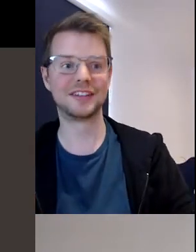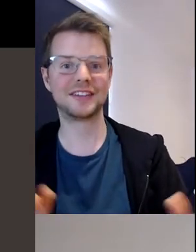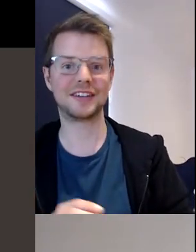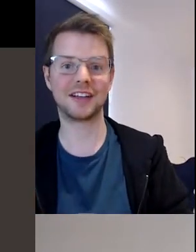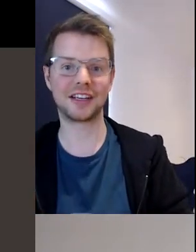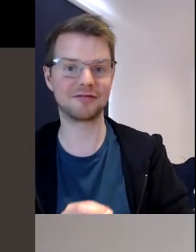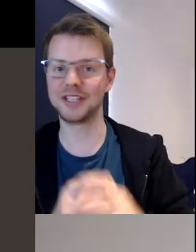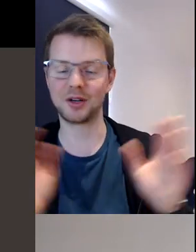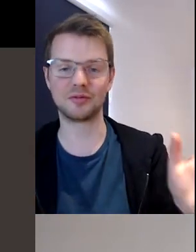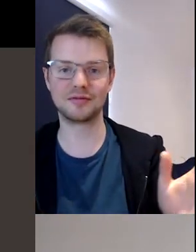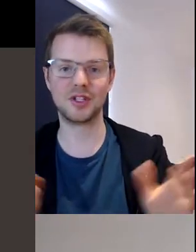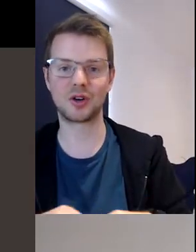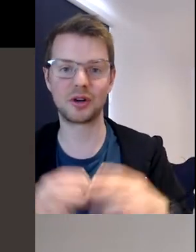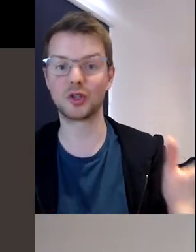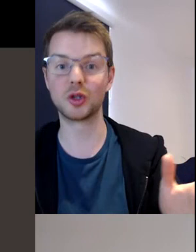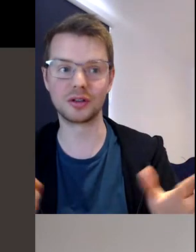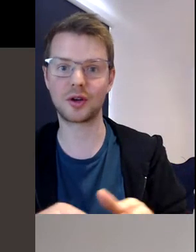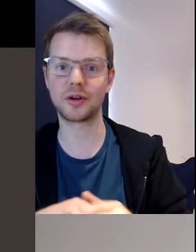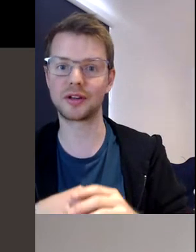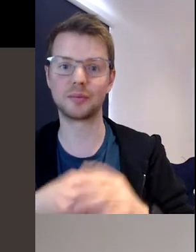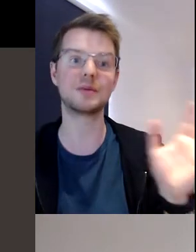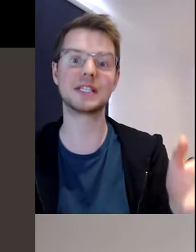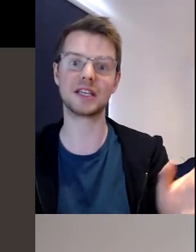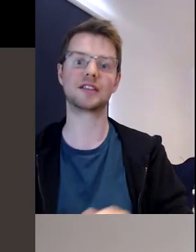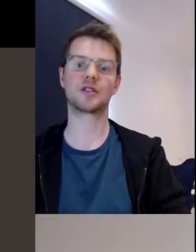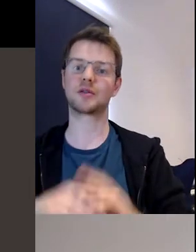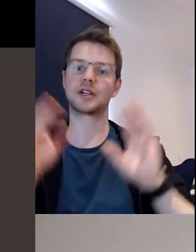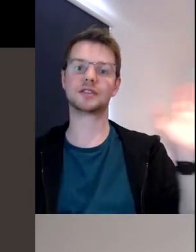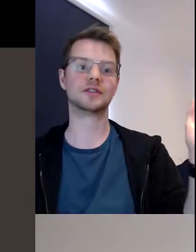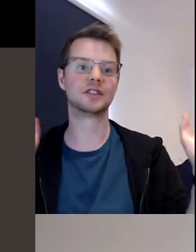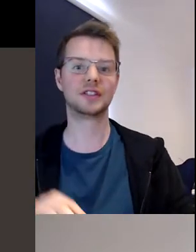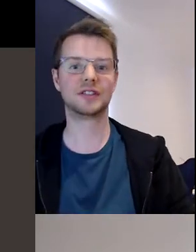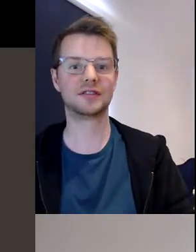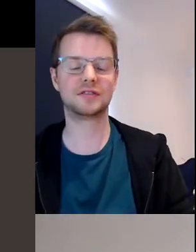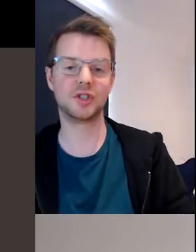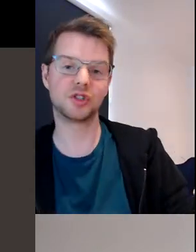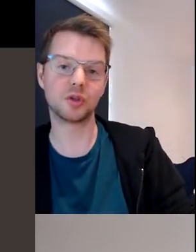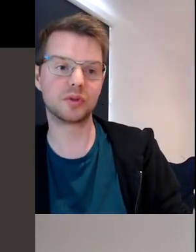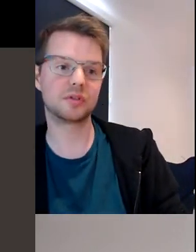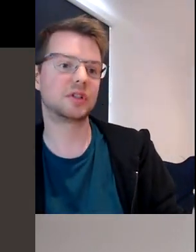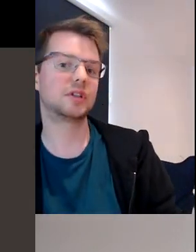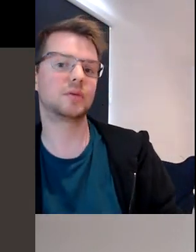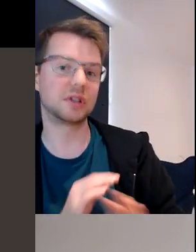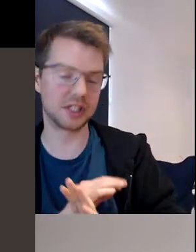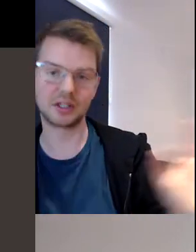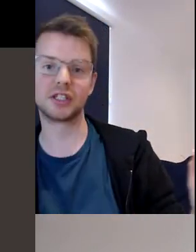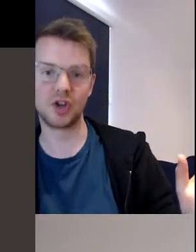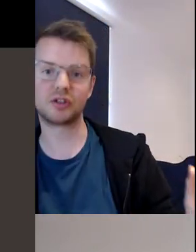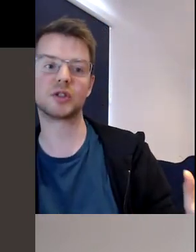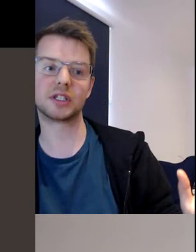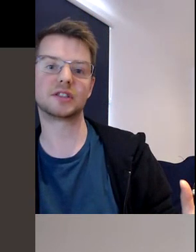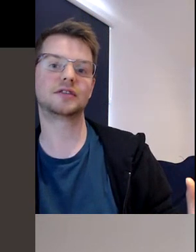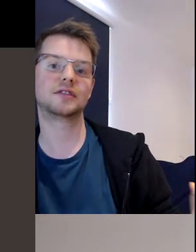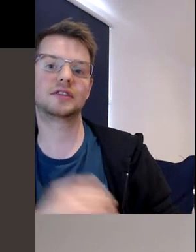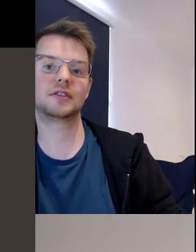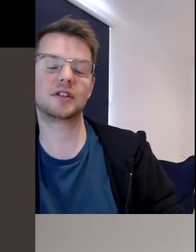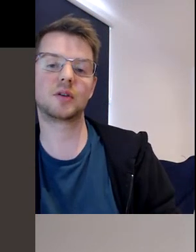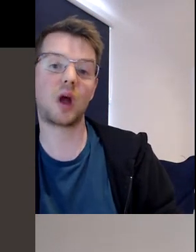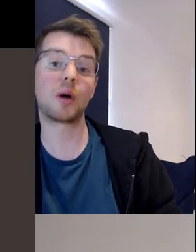general. You know, not going on Google, not going on BBC, not going on YouTube. Literally not